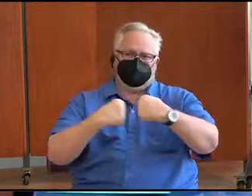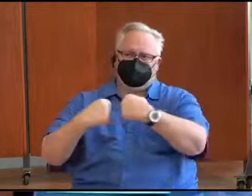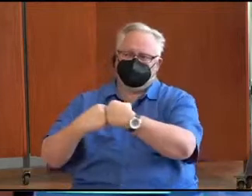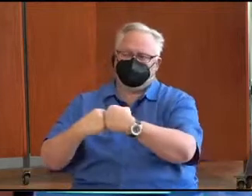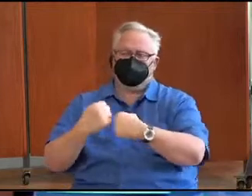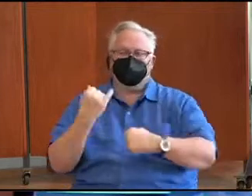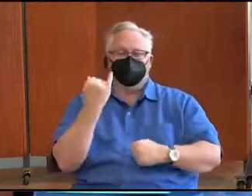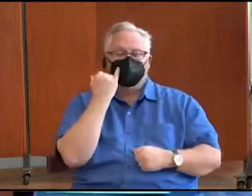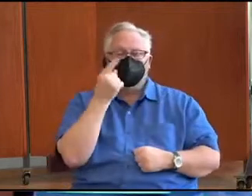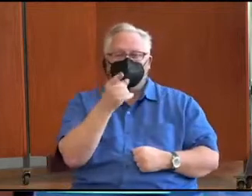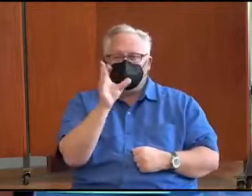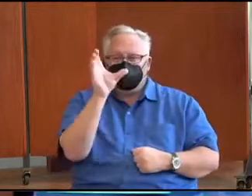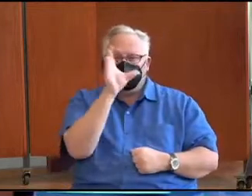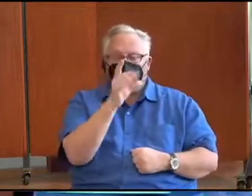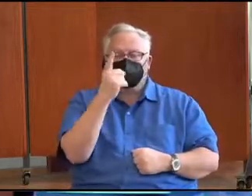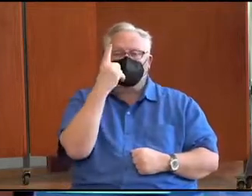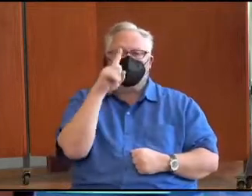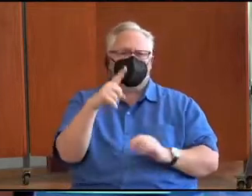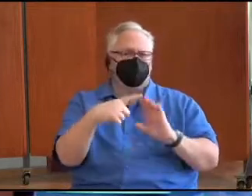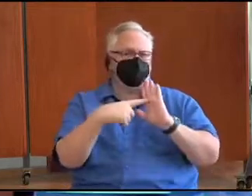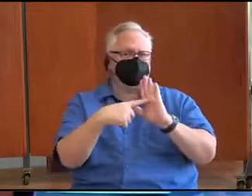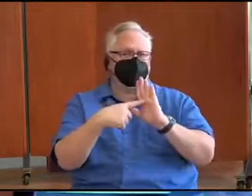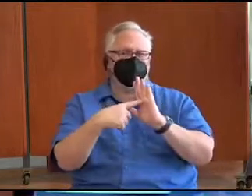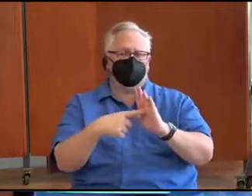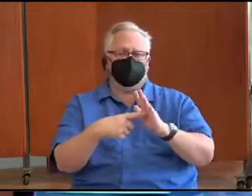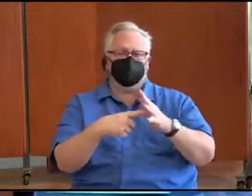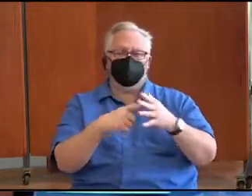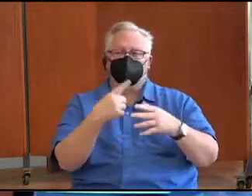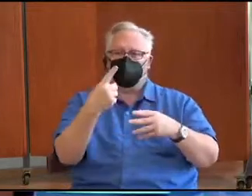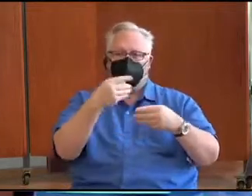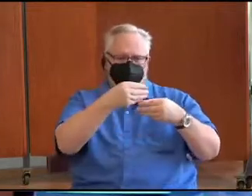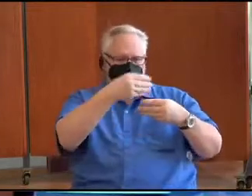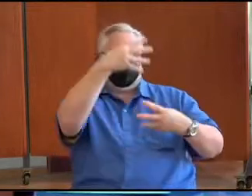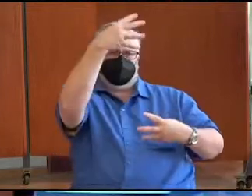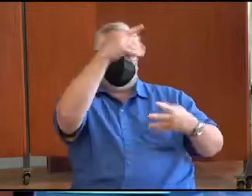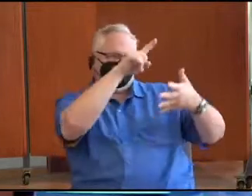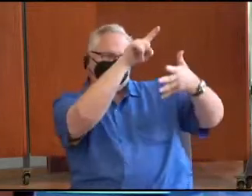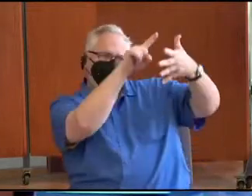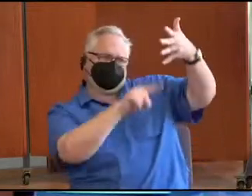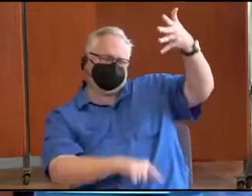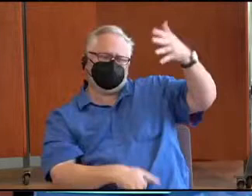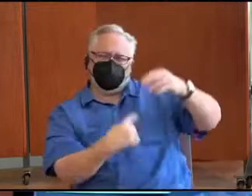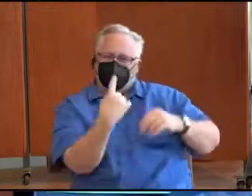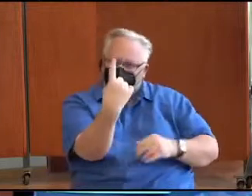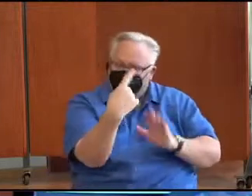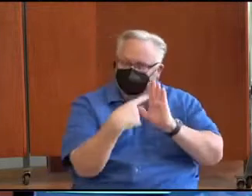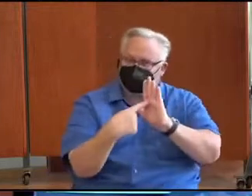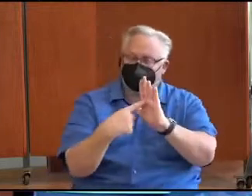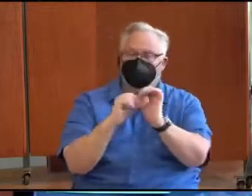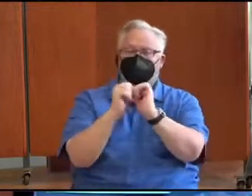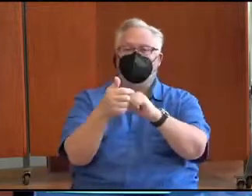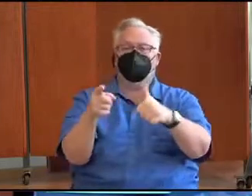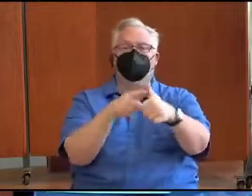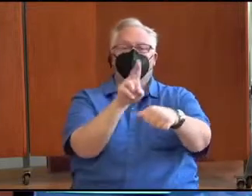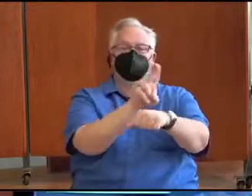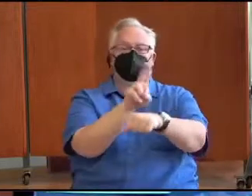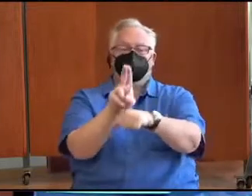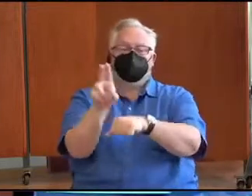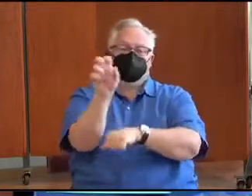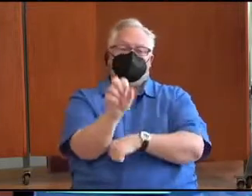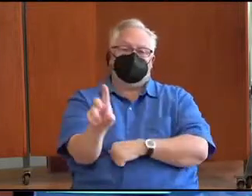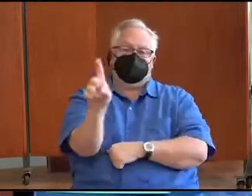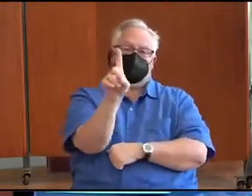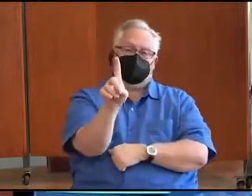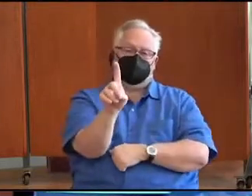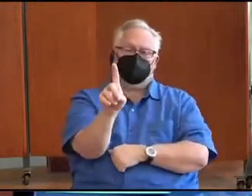If you are looking for an example, one of many, an example of how First UU San Diego